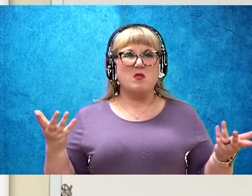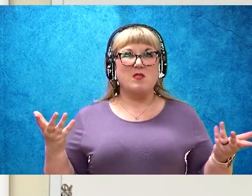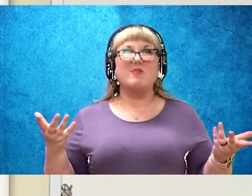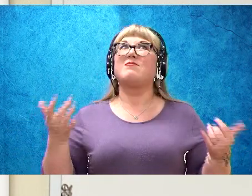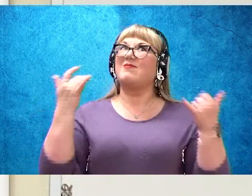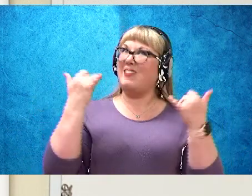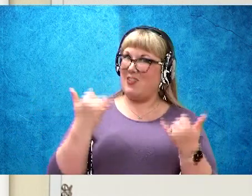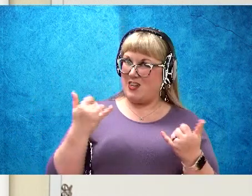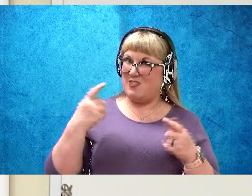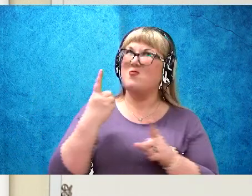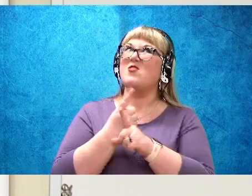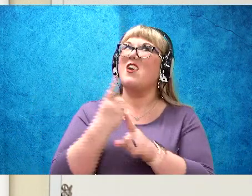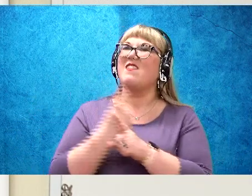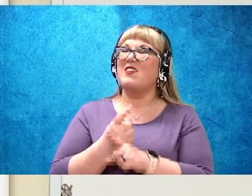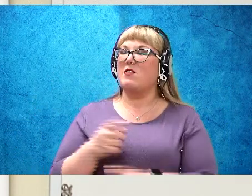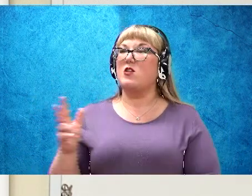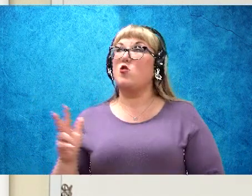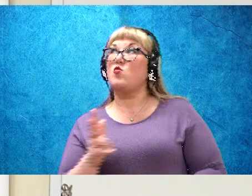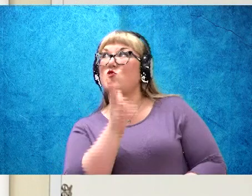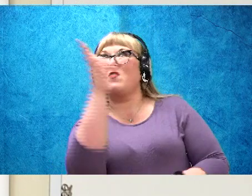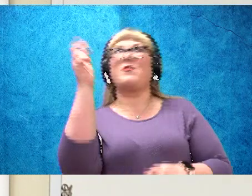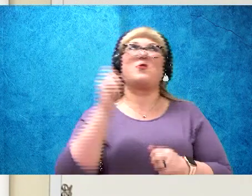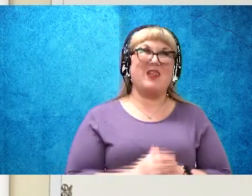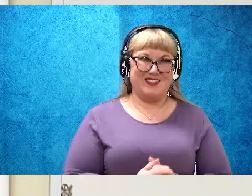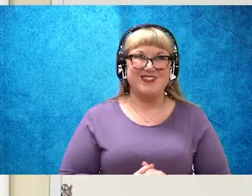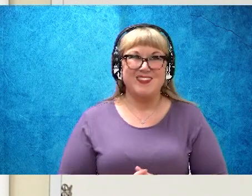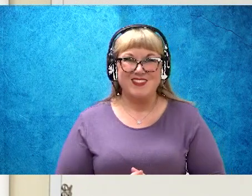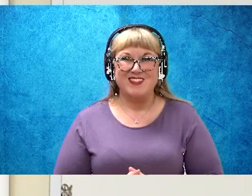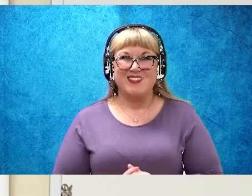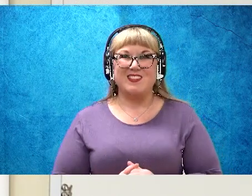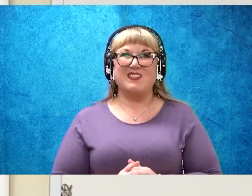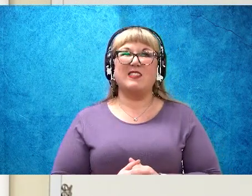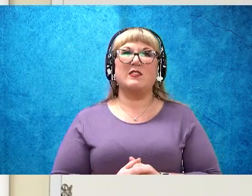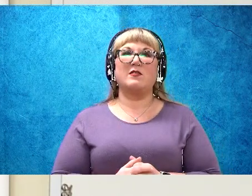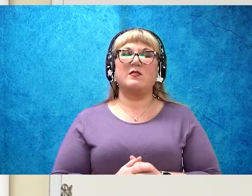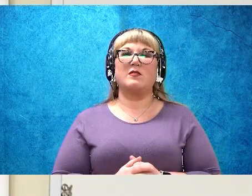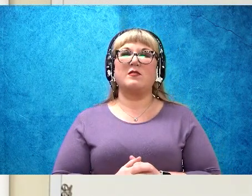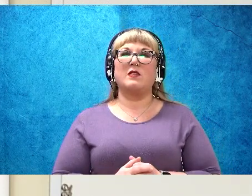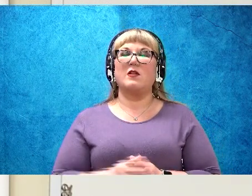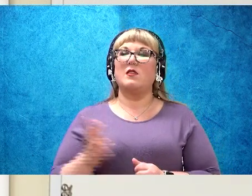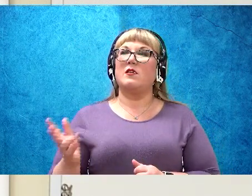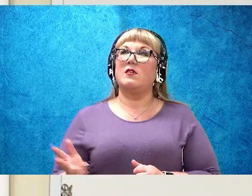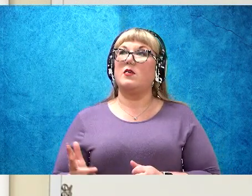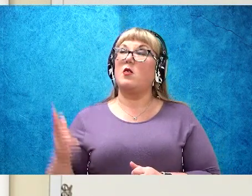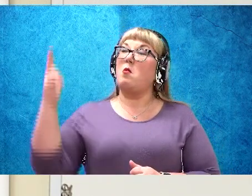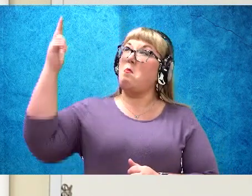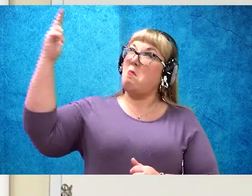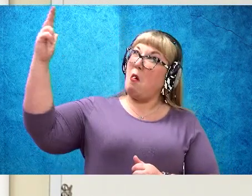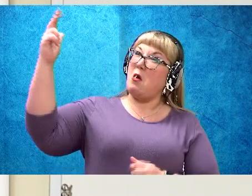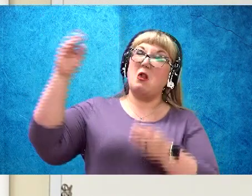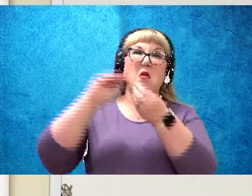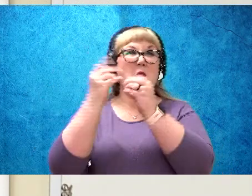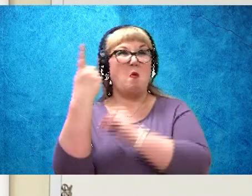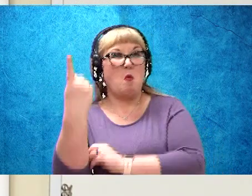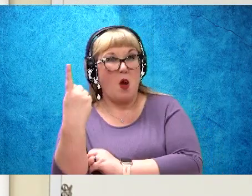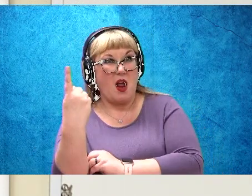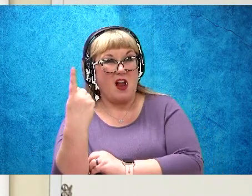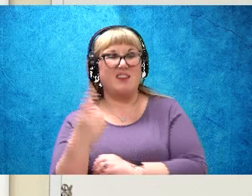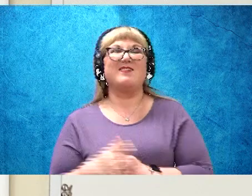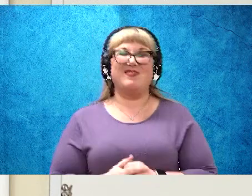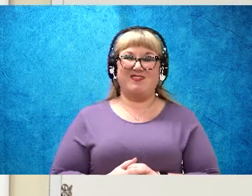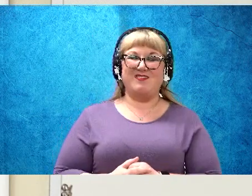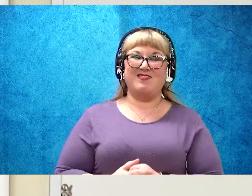That's right. Let's drive this way and up and park our car in the number 1 parking